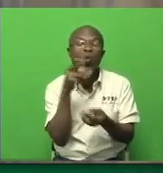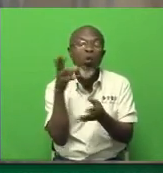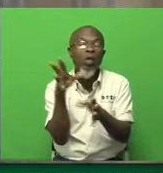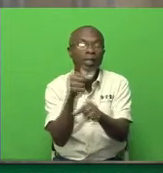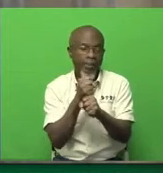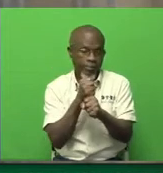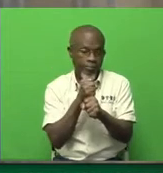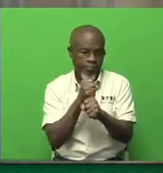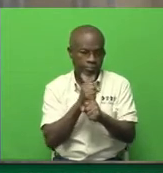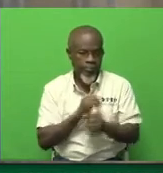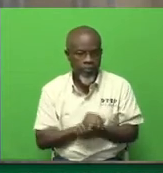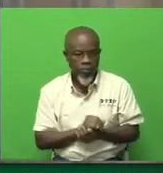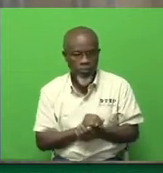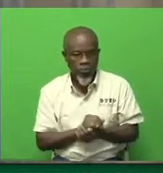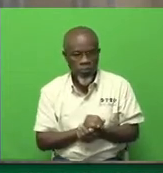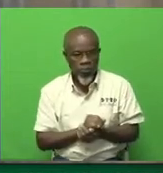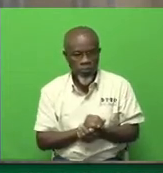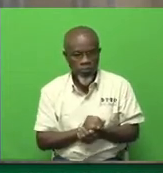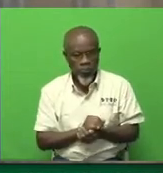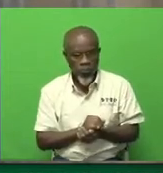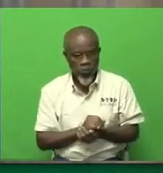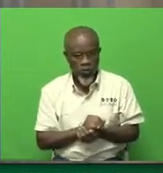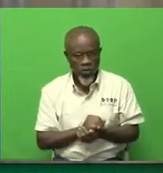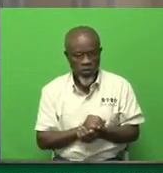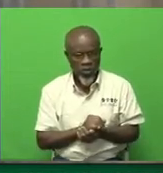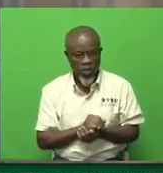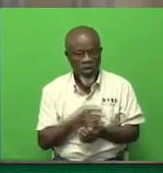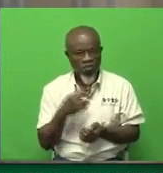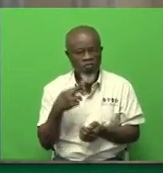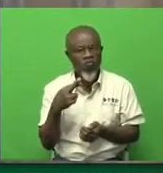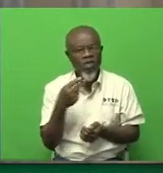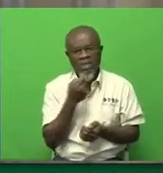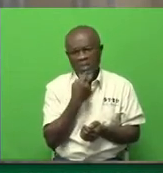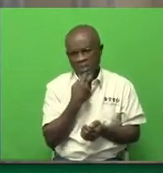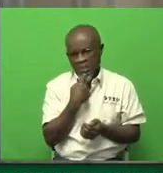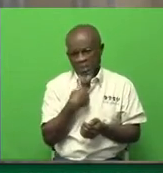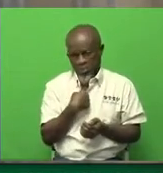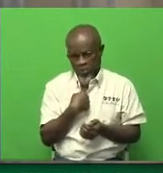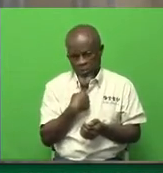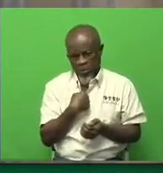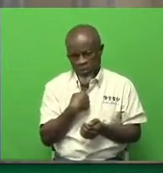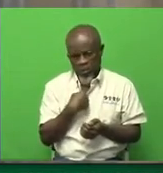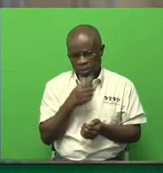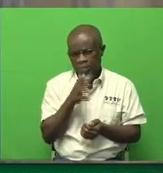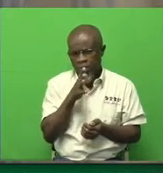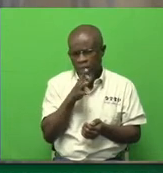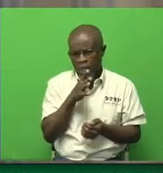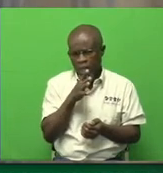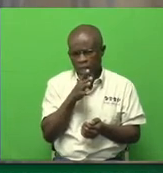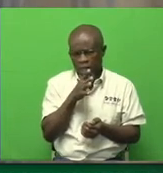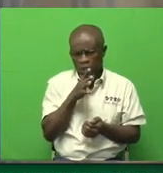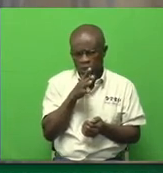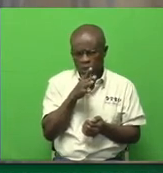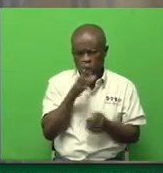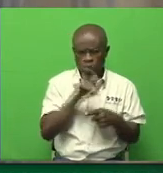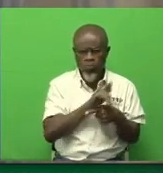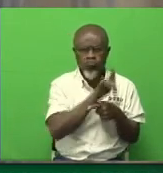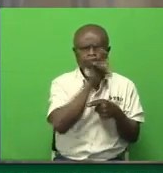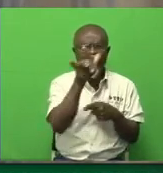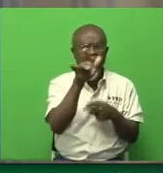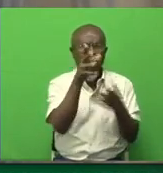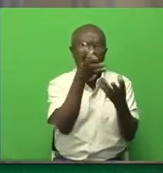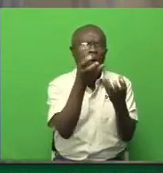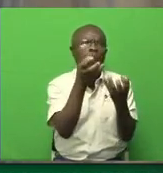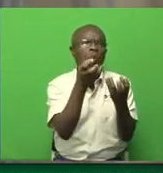this when a friend recently told me his mother was going abroad and went to the bank and he asked can I get 500 US